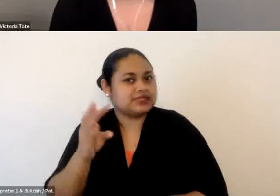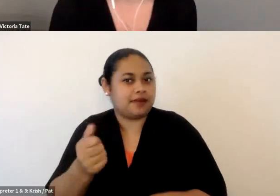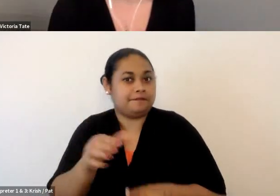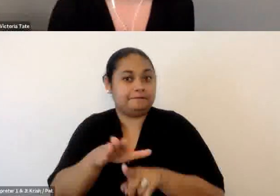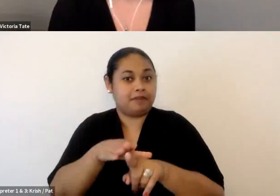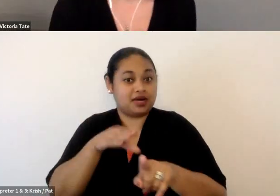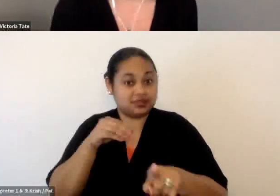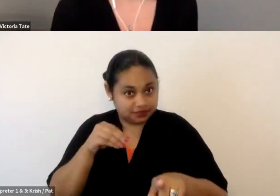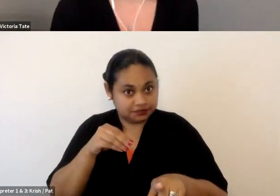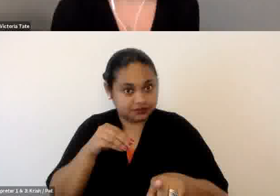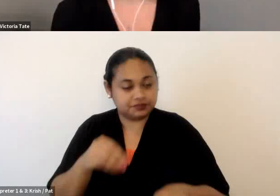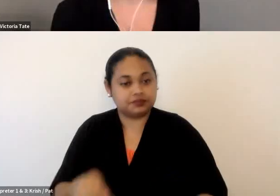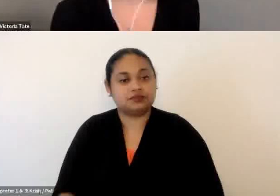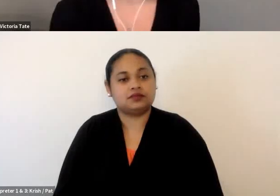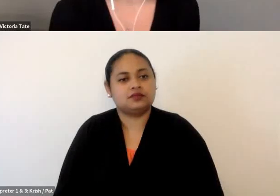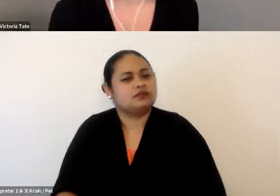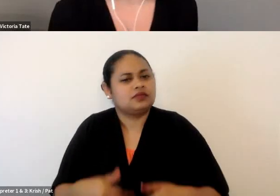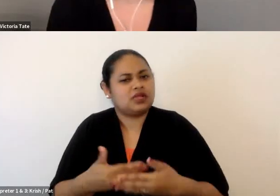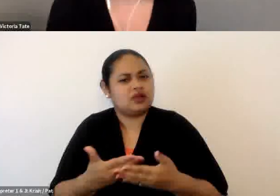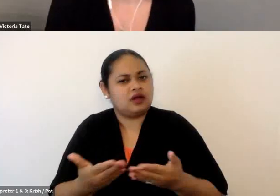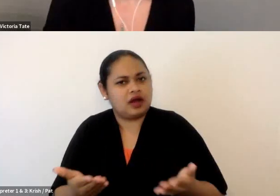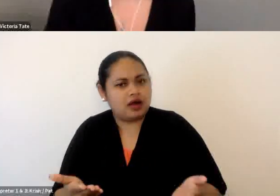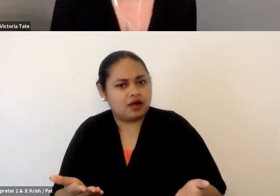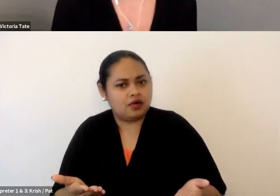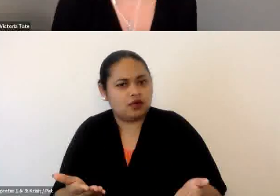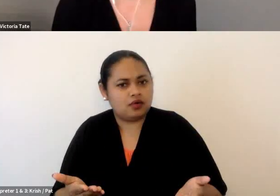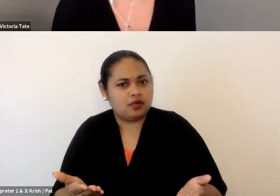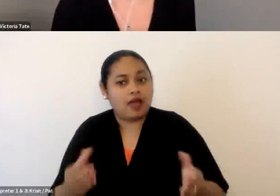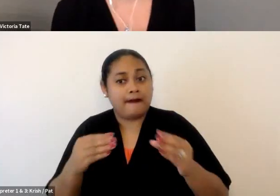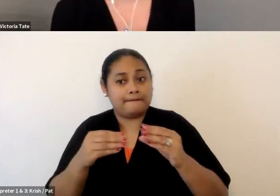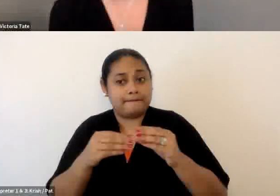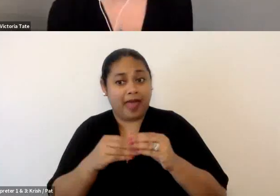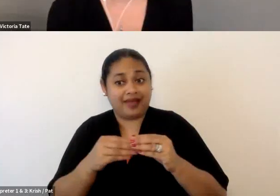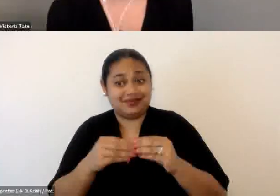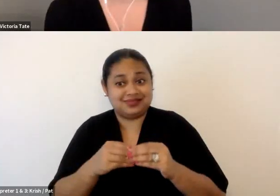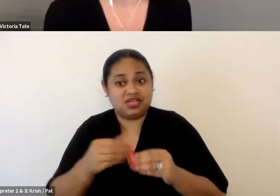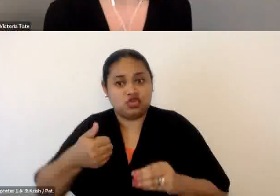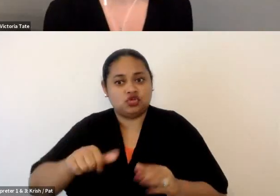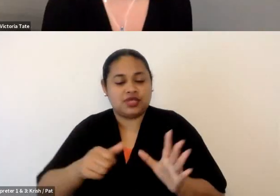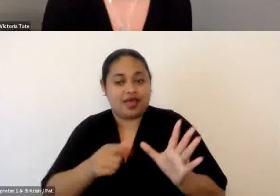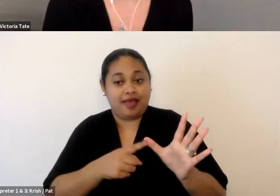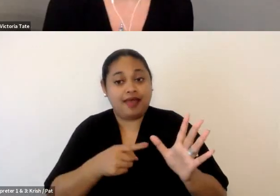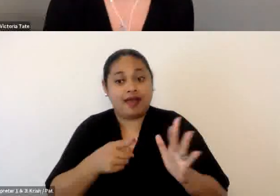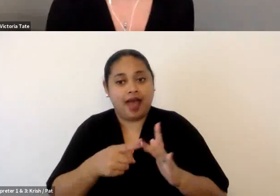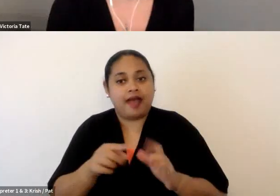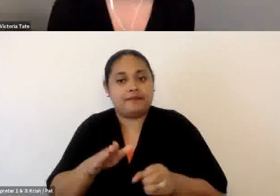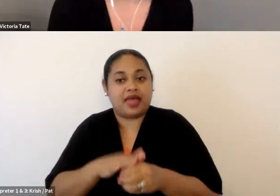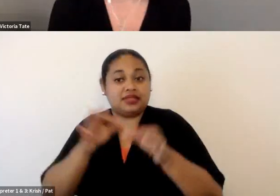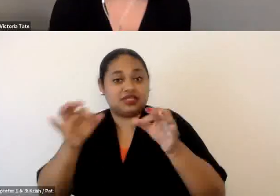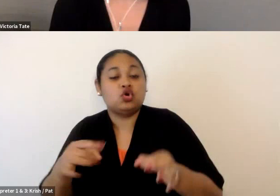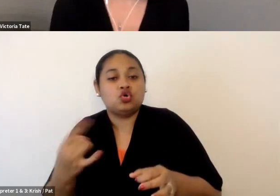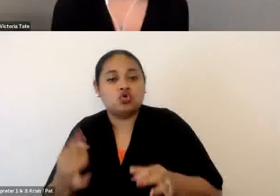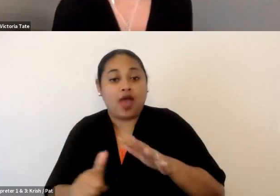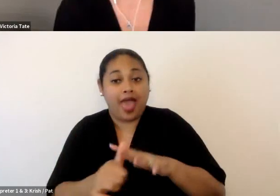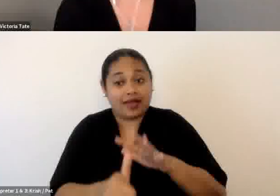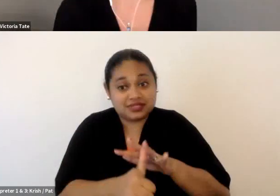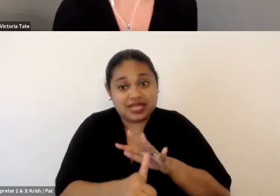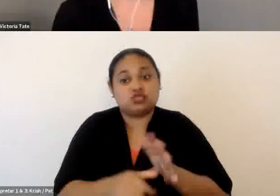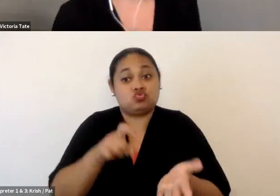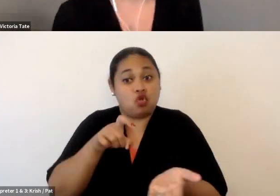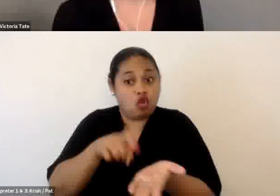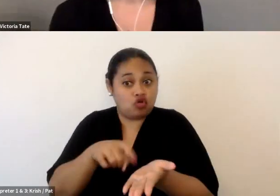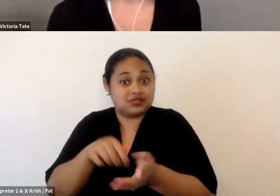you mentioned on, you know, how banks are using AI to make decisions about who gets access to loans,